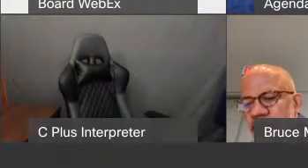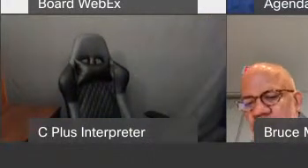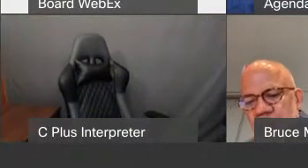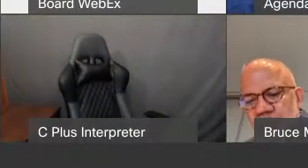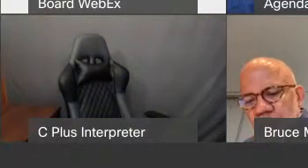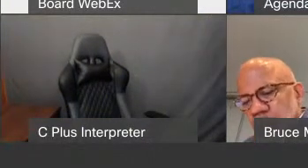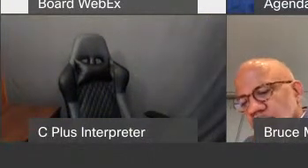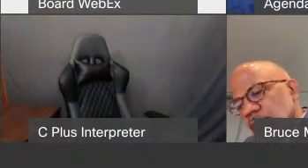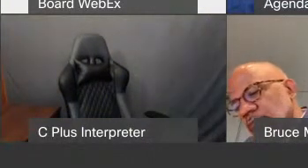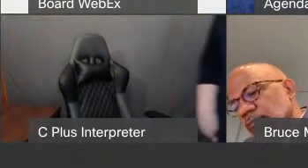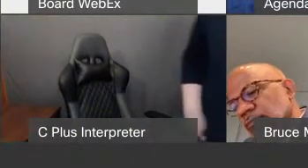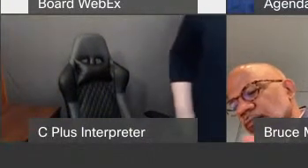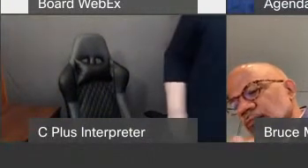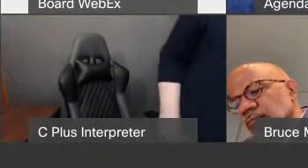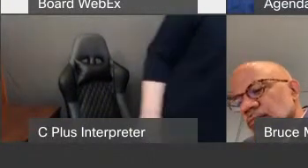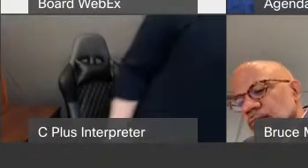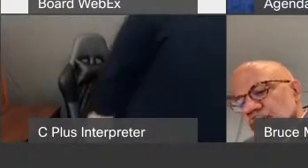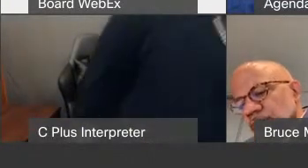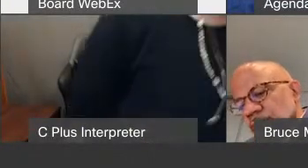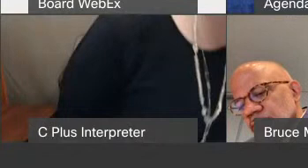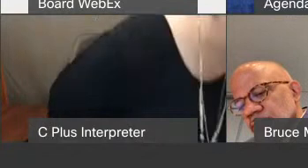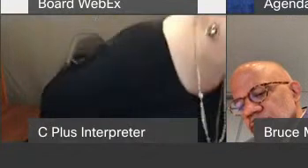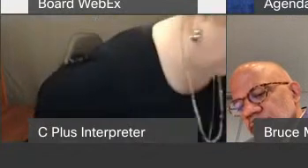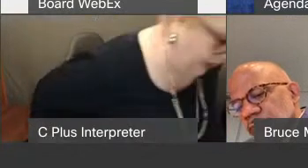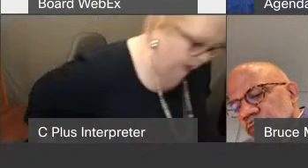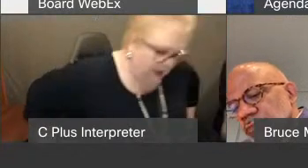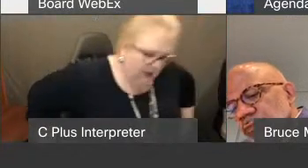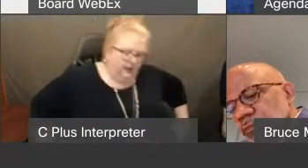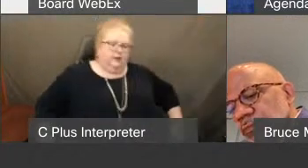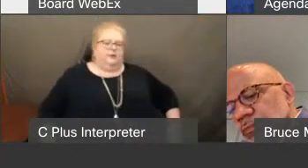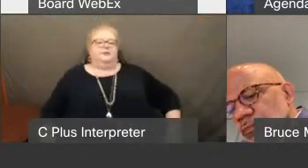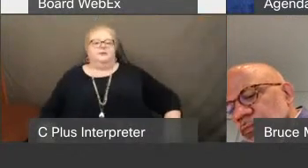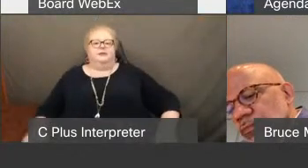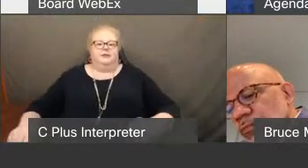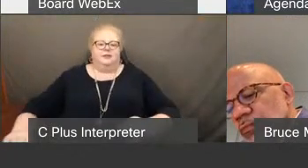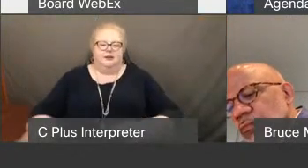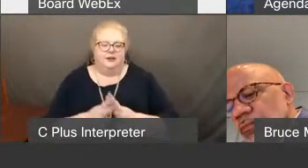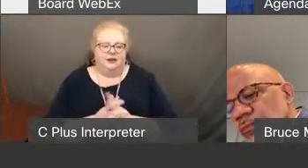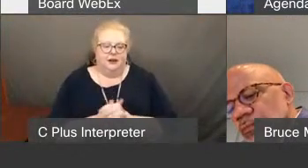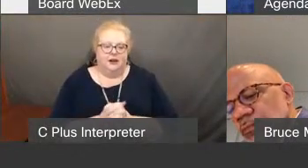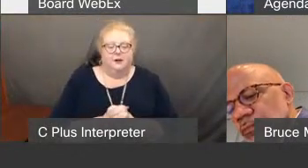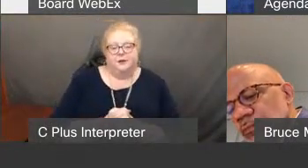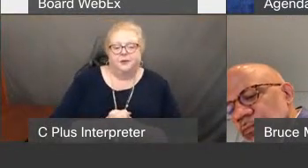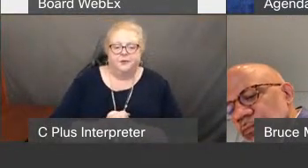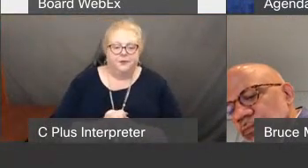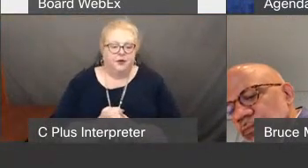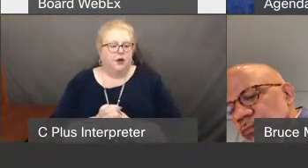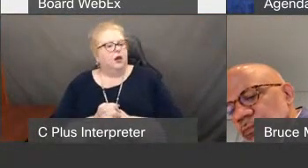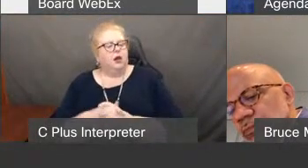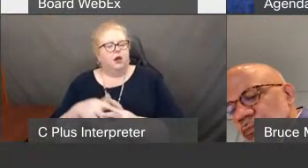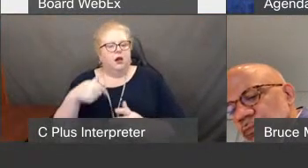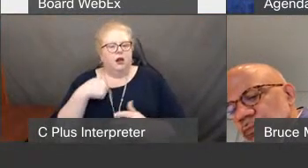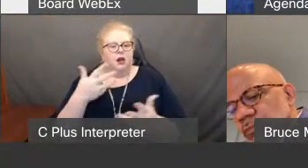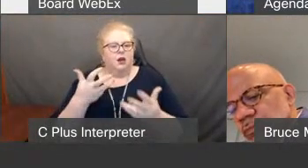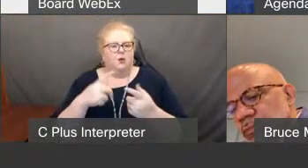all the subjects that my constituents have continued to ask me about. And I would like to say, I think this is so healthy we're having